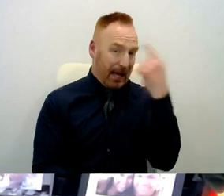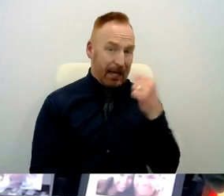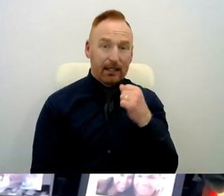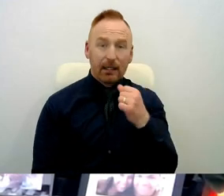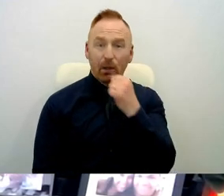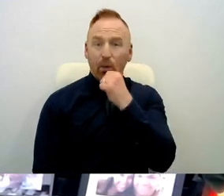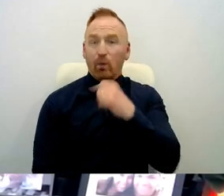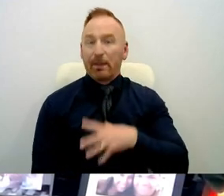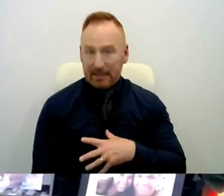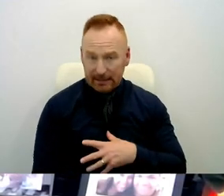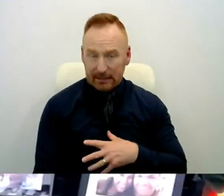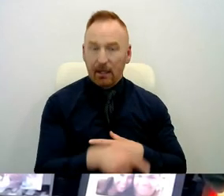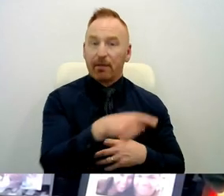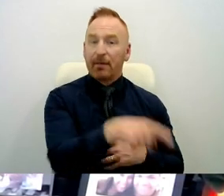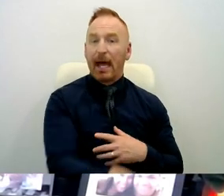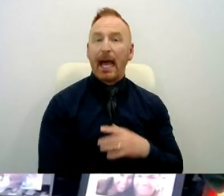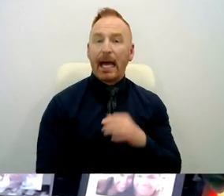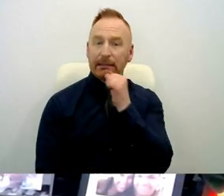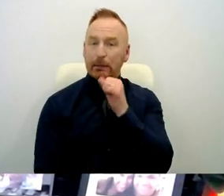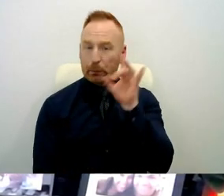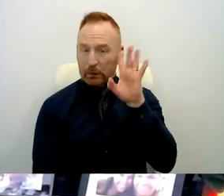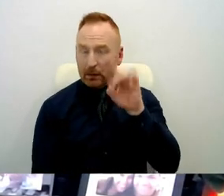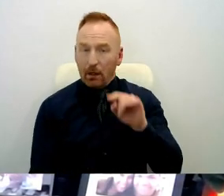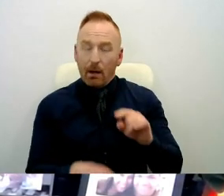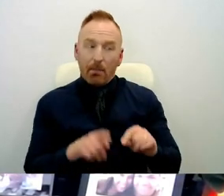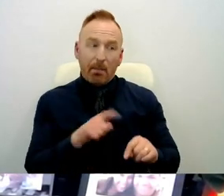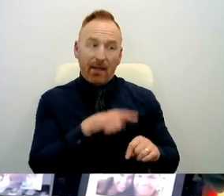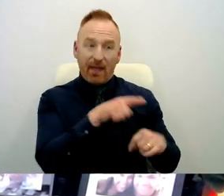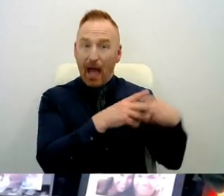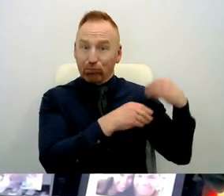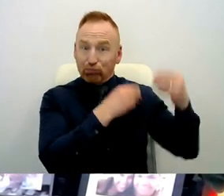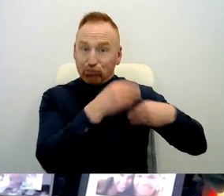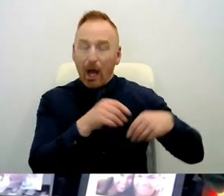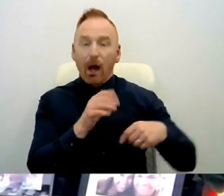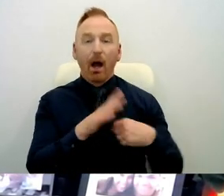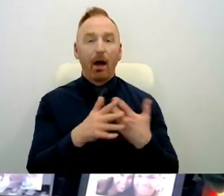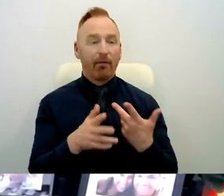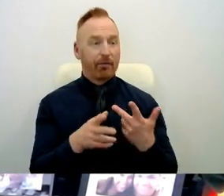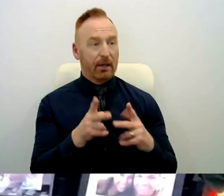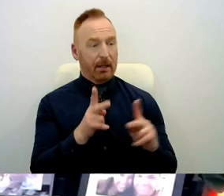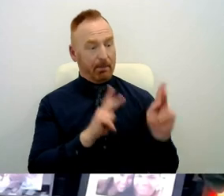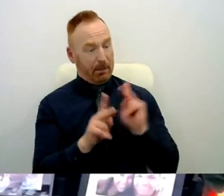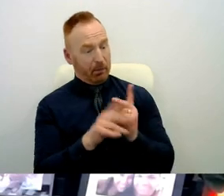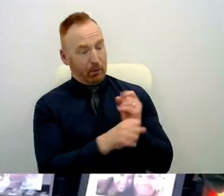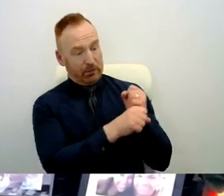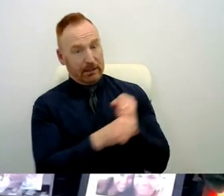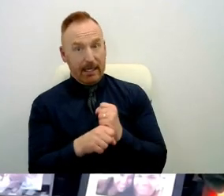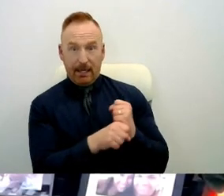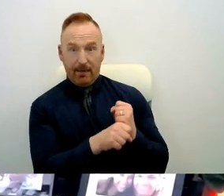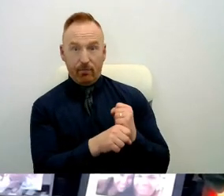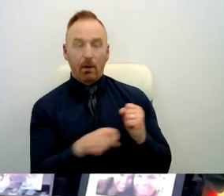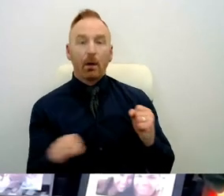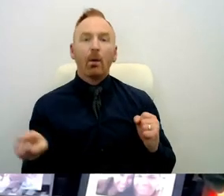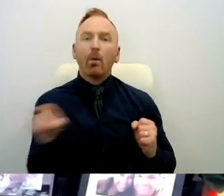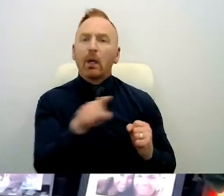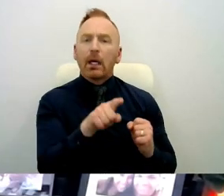It's a defining feature for the descendants of people who have been enslaved, that we know